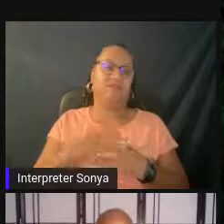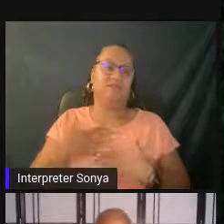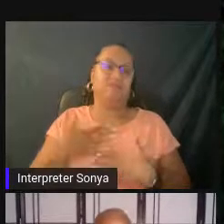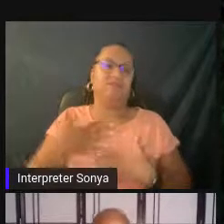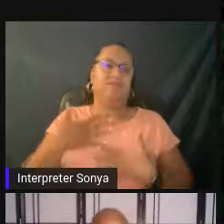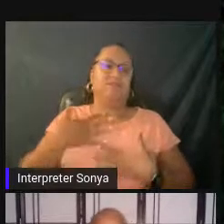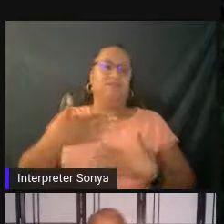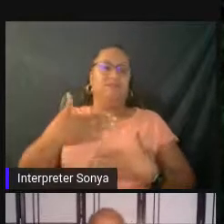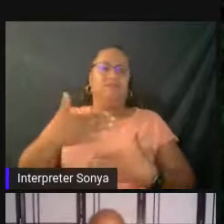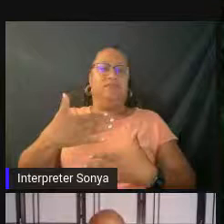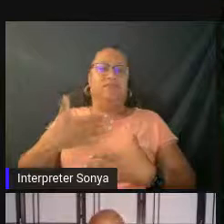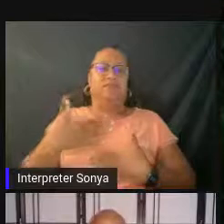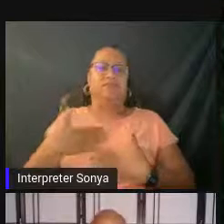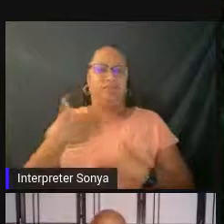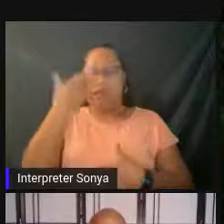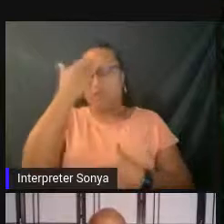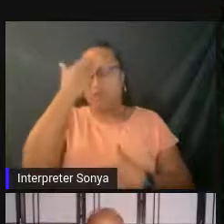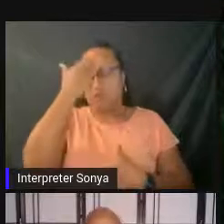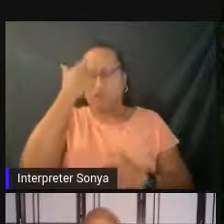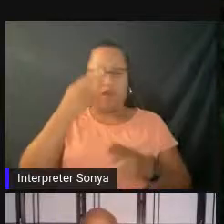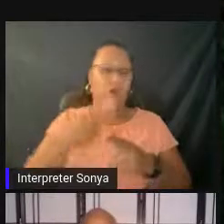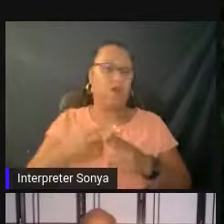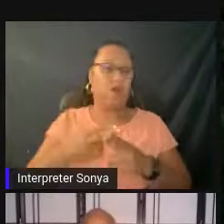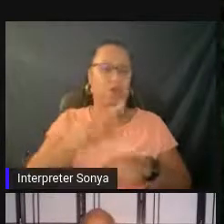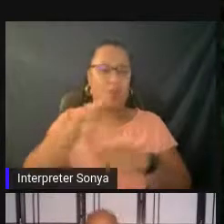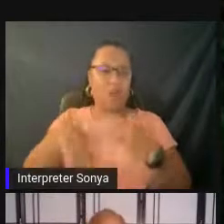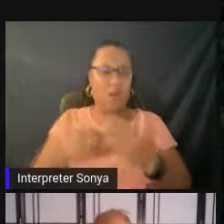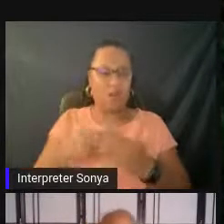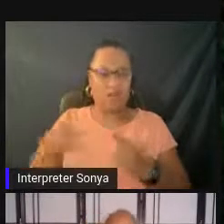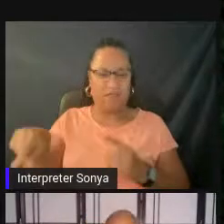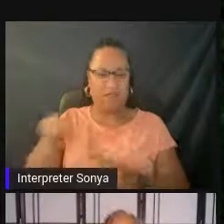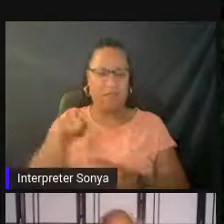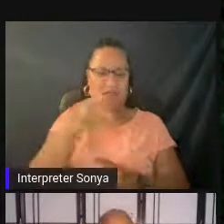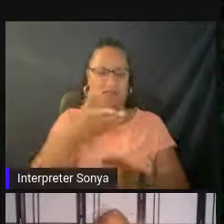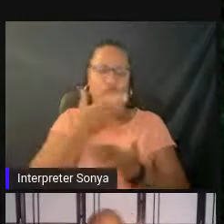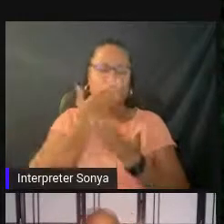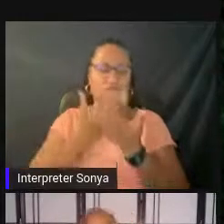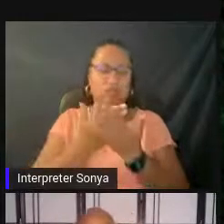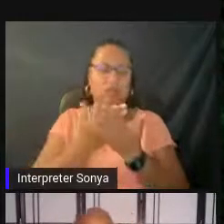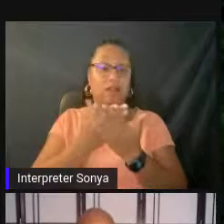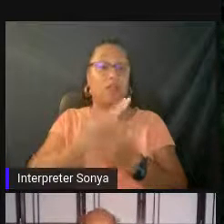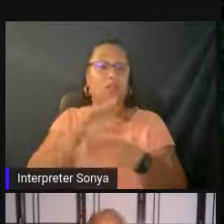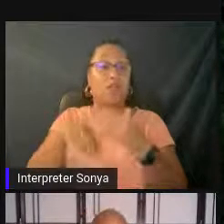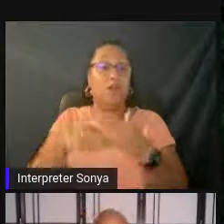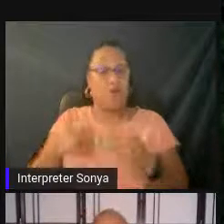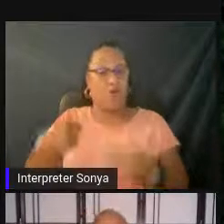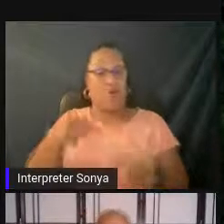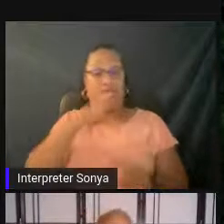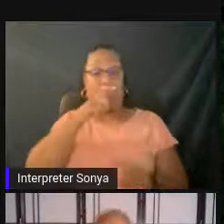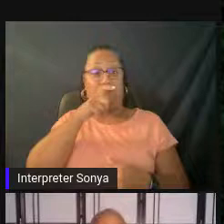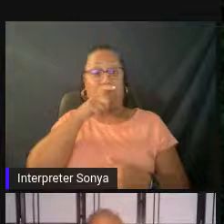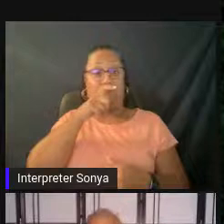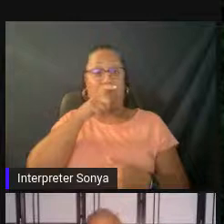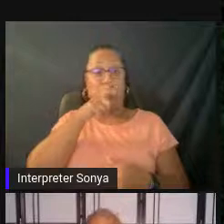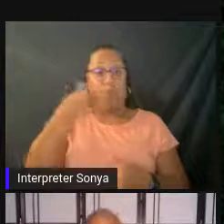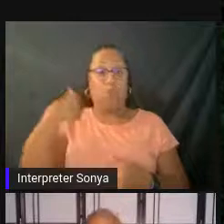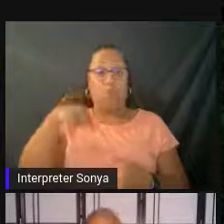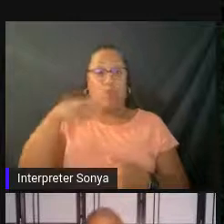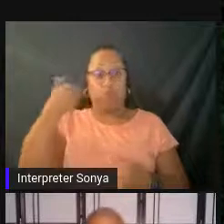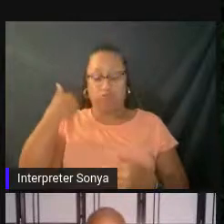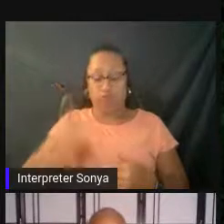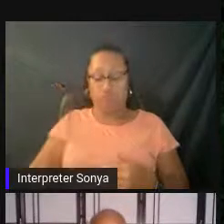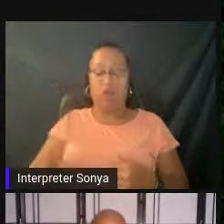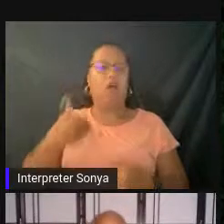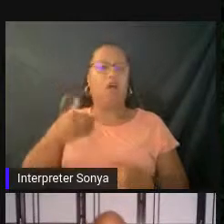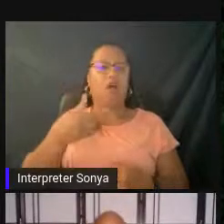Breathe. So knowing and calling all of this good, calling all that each one of us is good, calling all aspects of